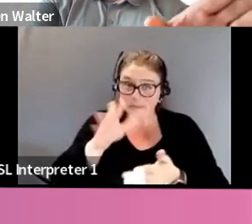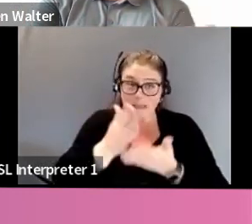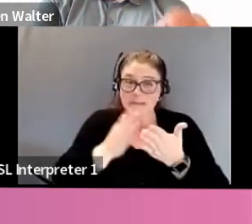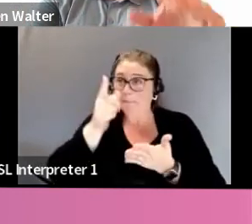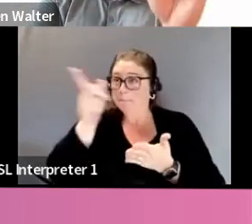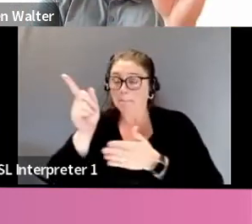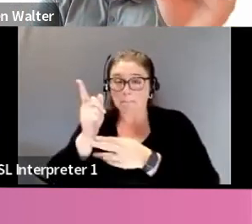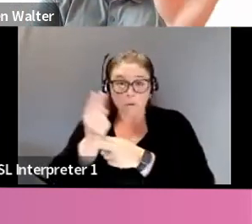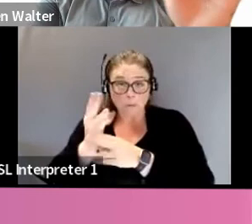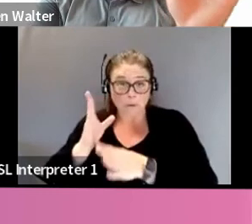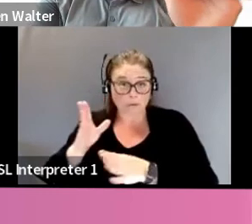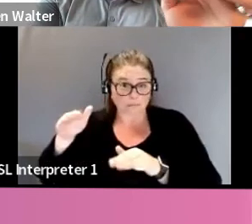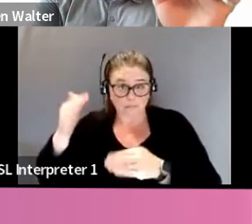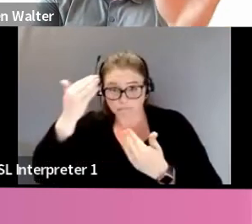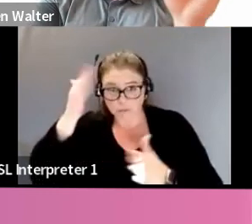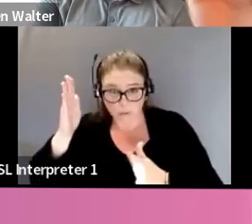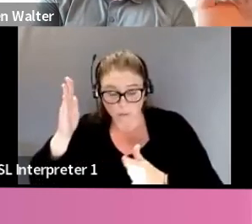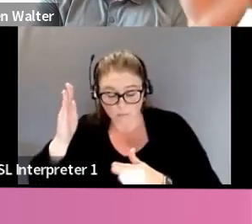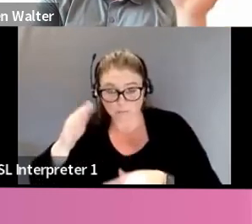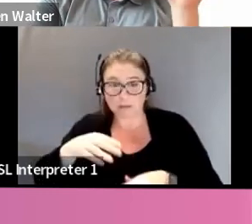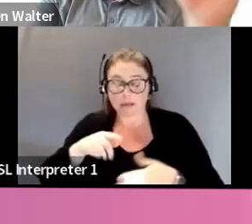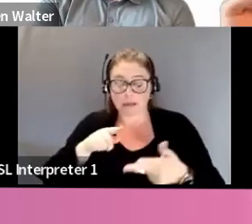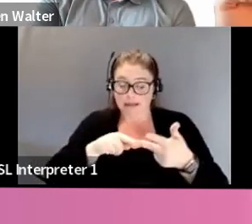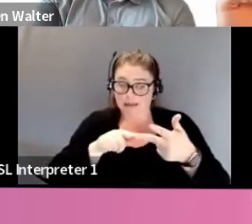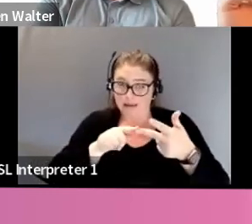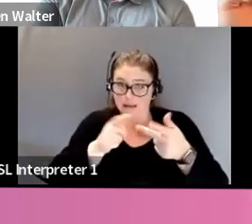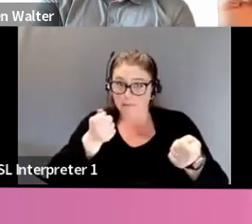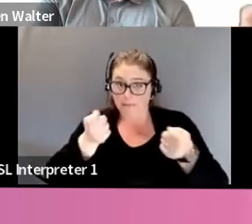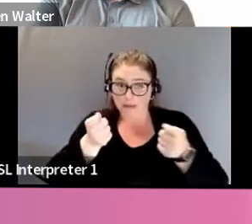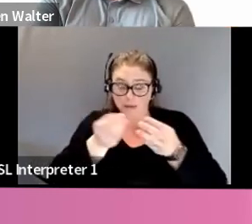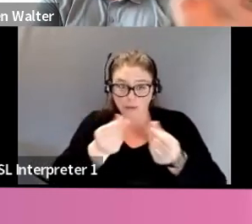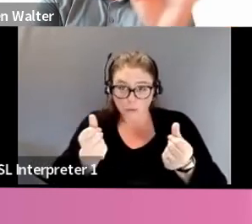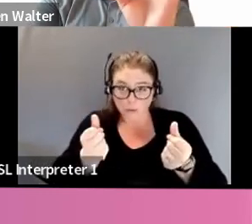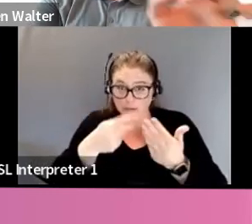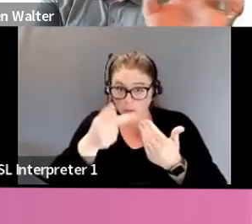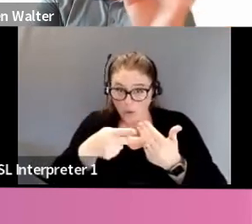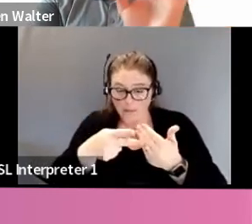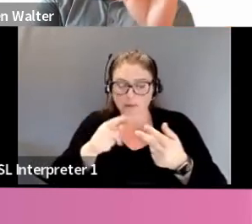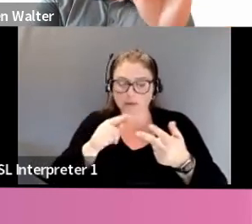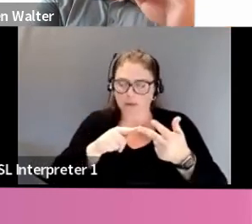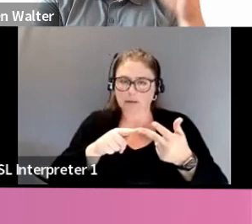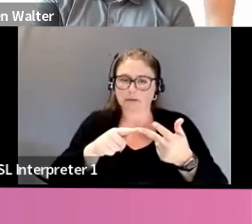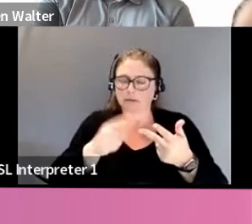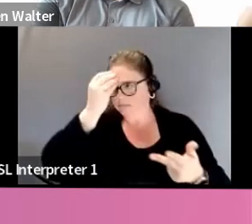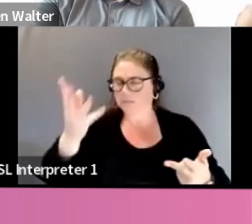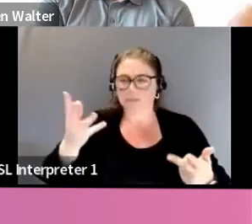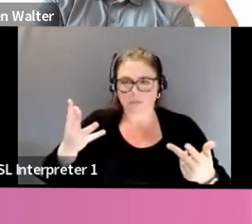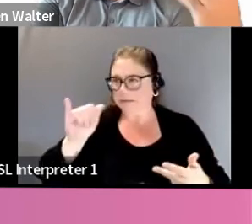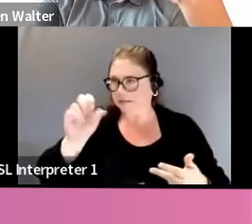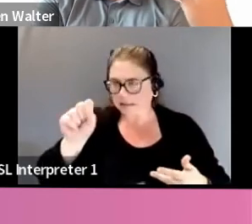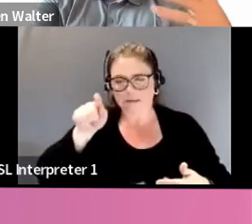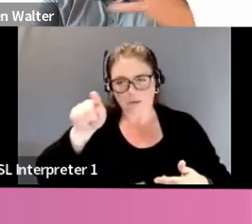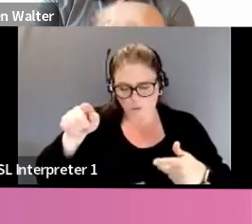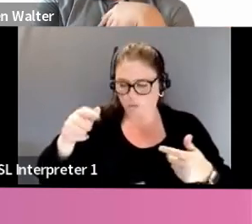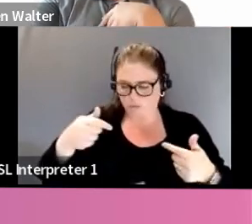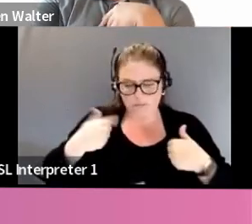received this yet. When you opt in to our managed solution, so that is when you say upfront, okay, Pocketed, I give you permission to